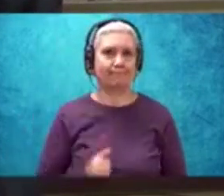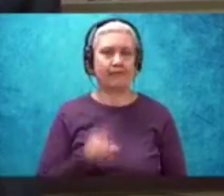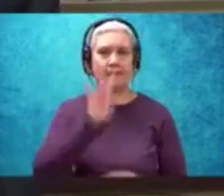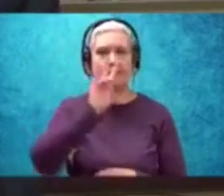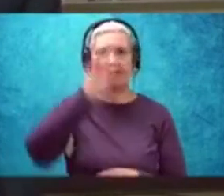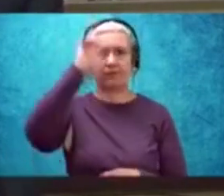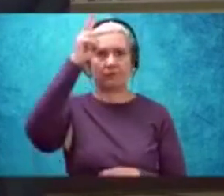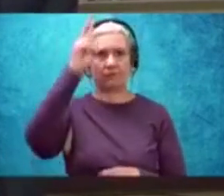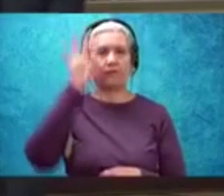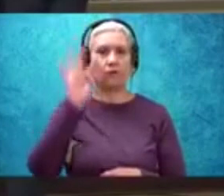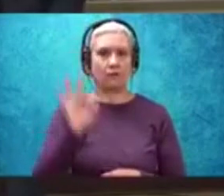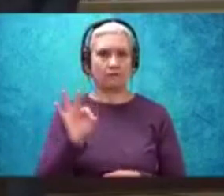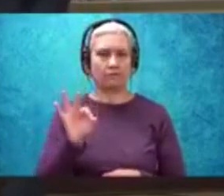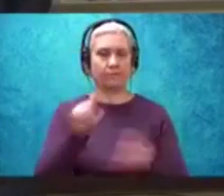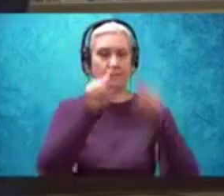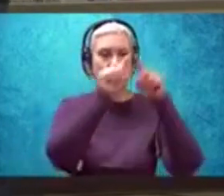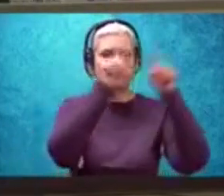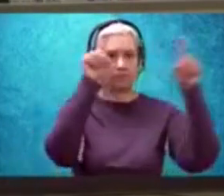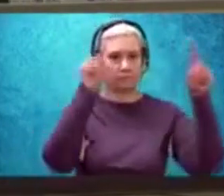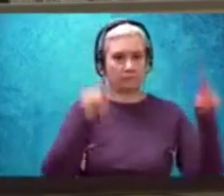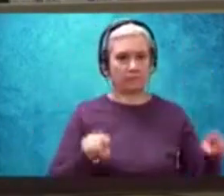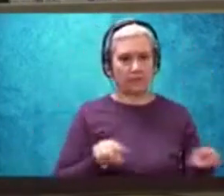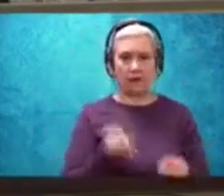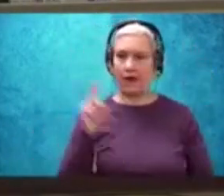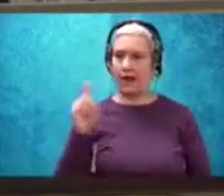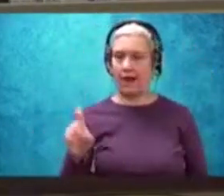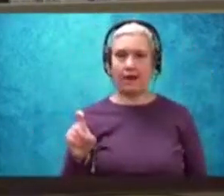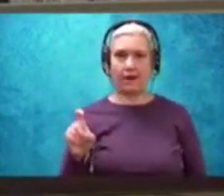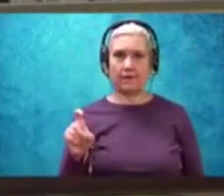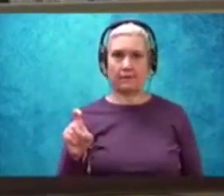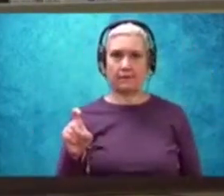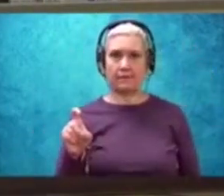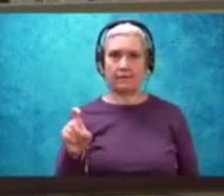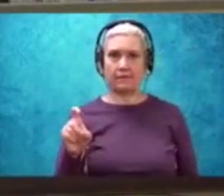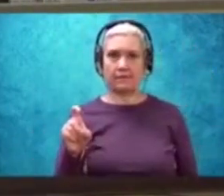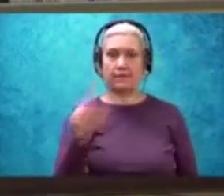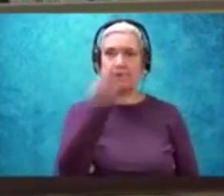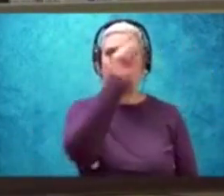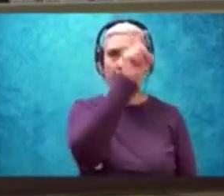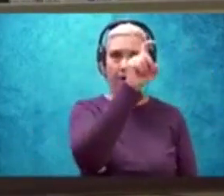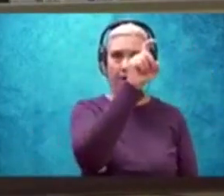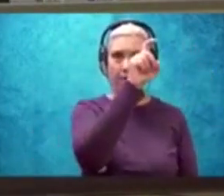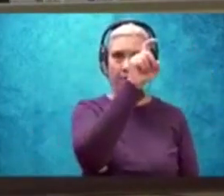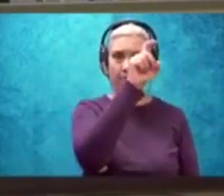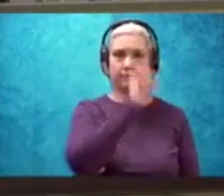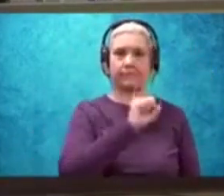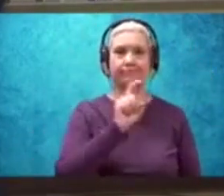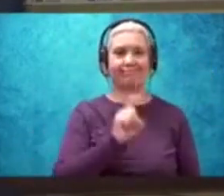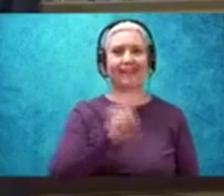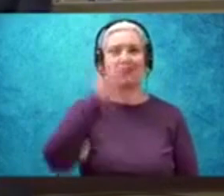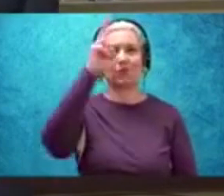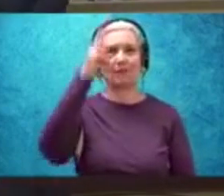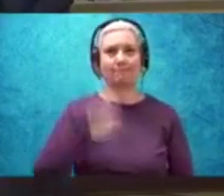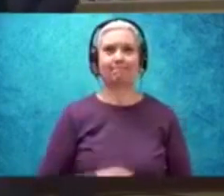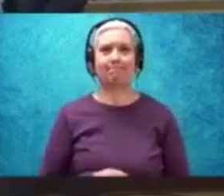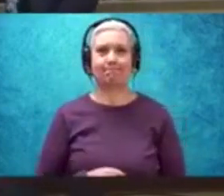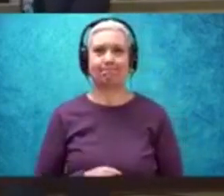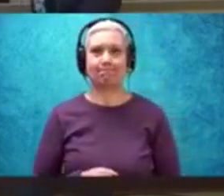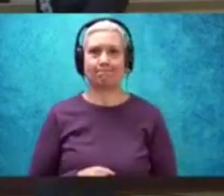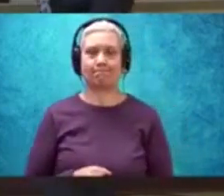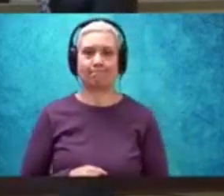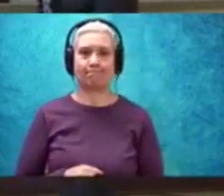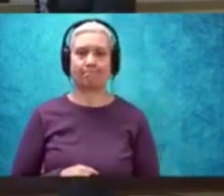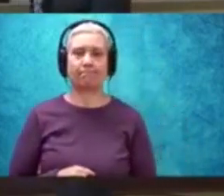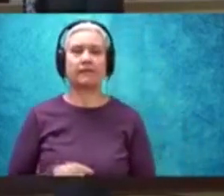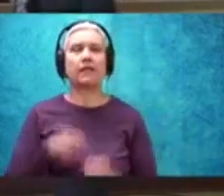unknown side lengths are both represented by the variable x, again, their product can be represented by x squared. And again, this